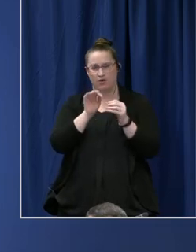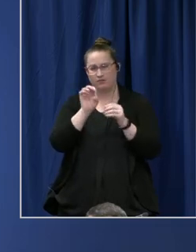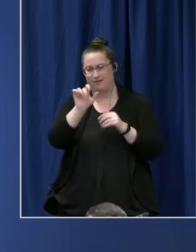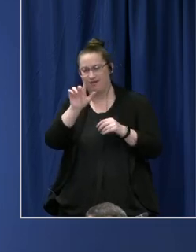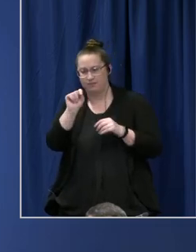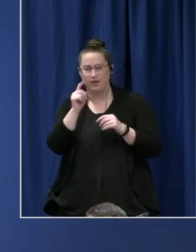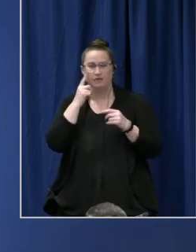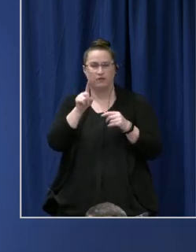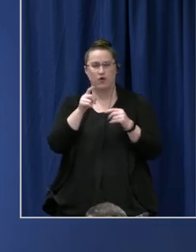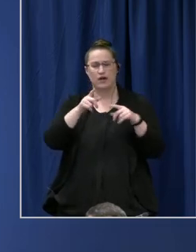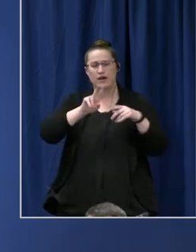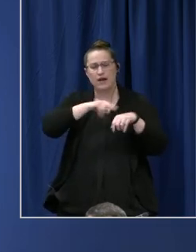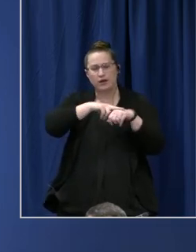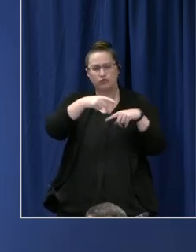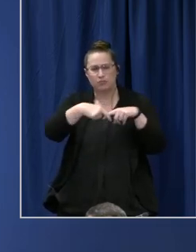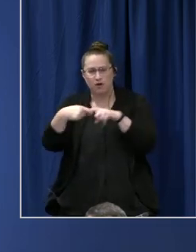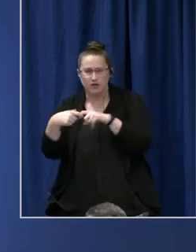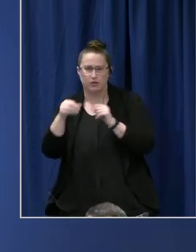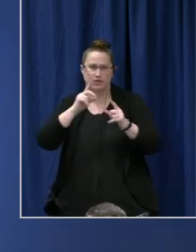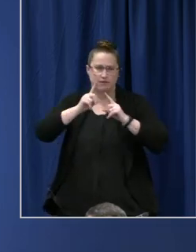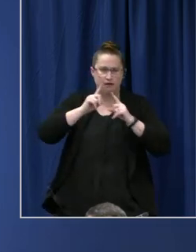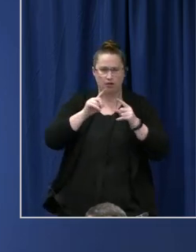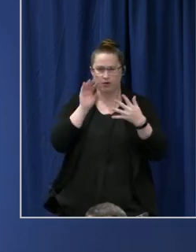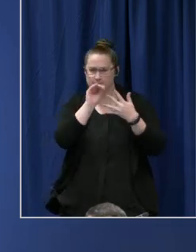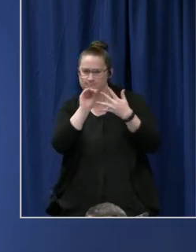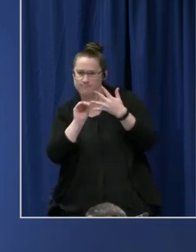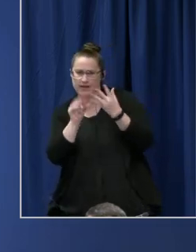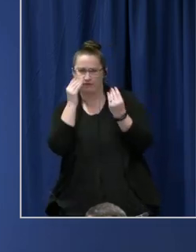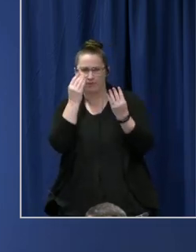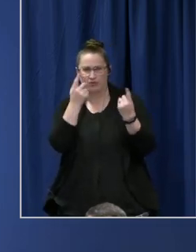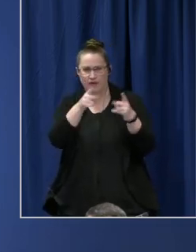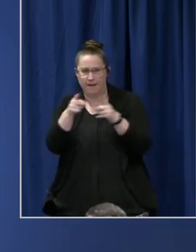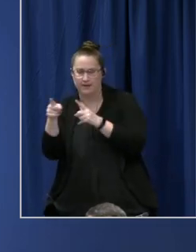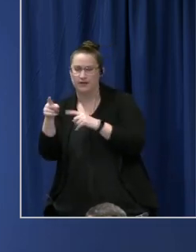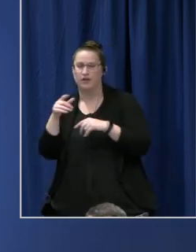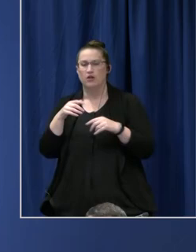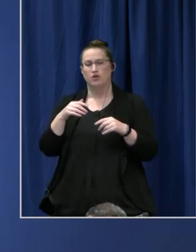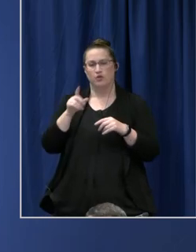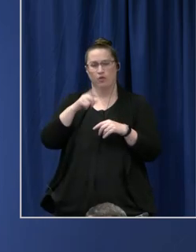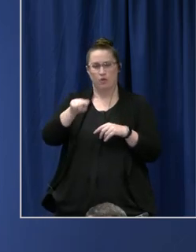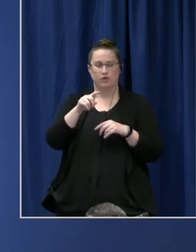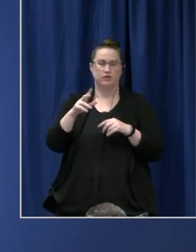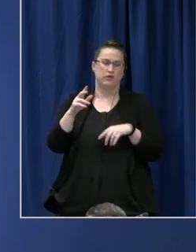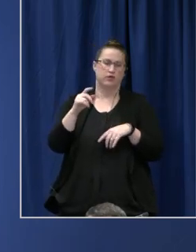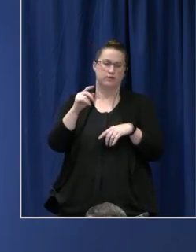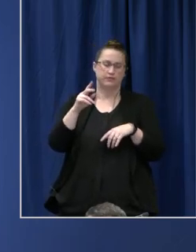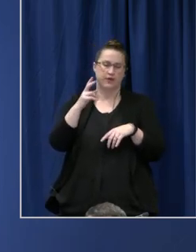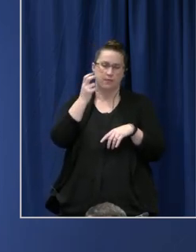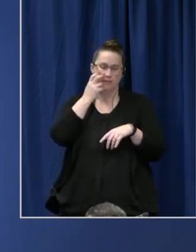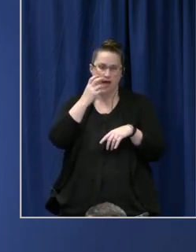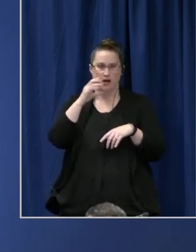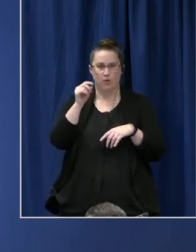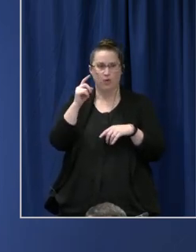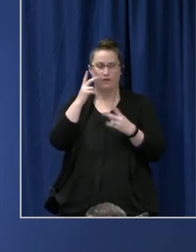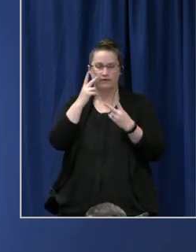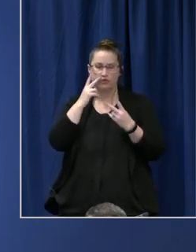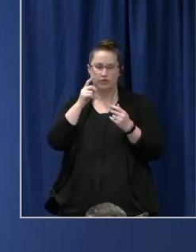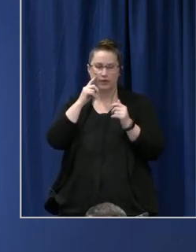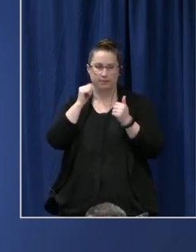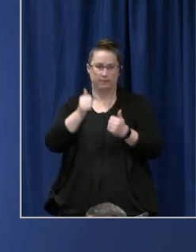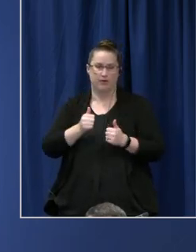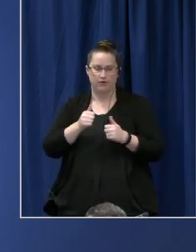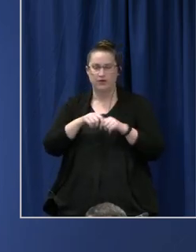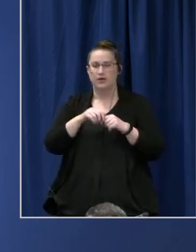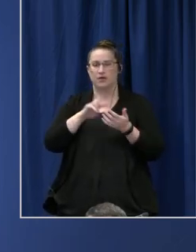in dialogue to help individuals who are blind and visually impaired enjoy video programming. At the time, the Commission's rules required